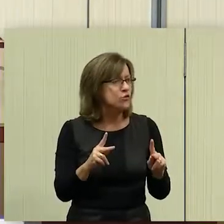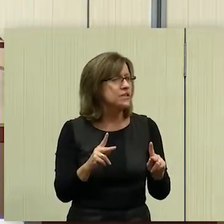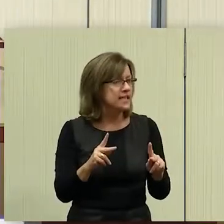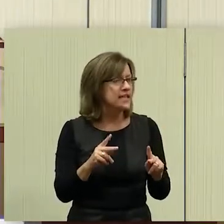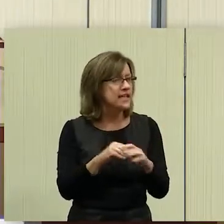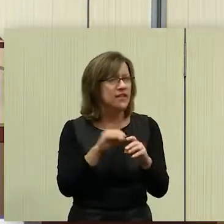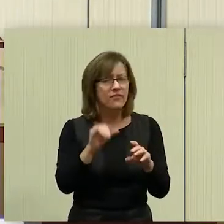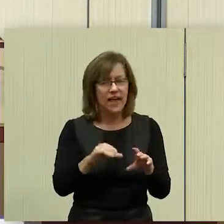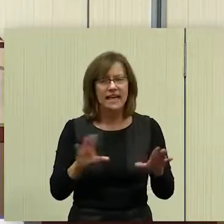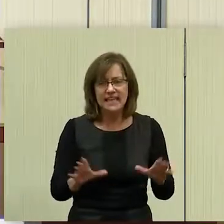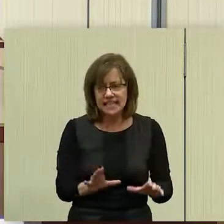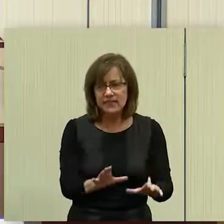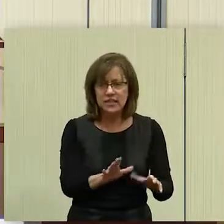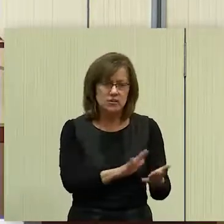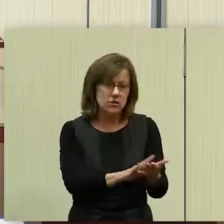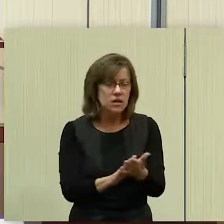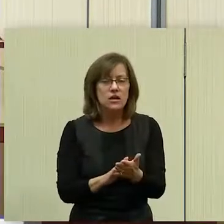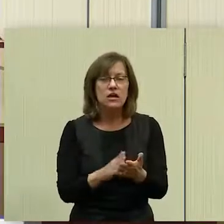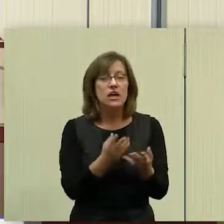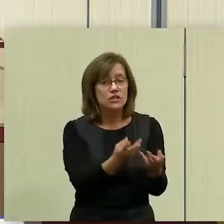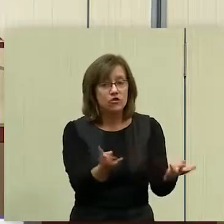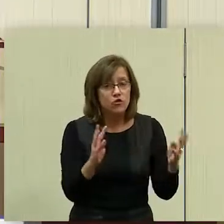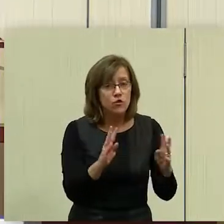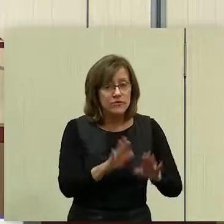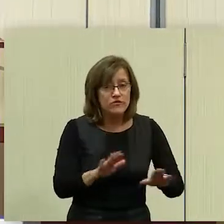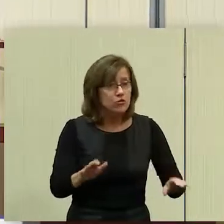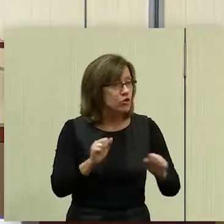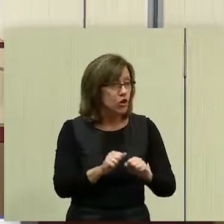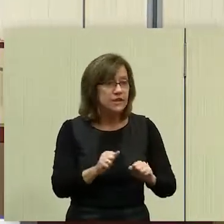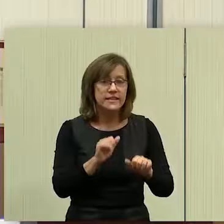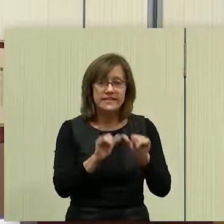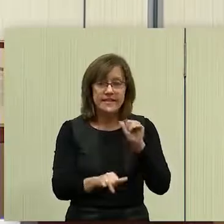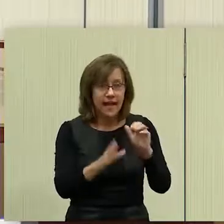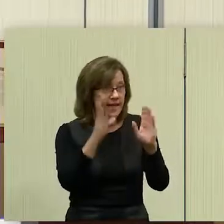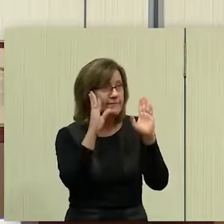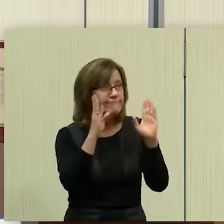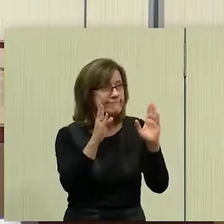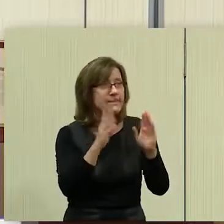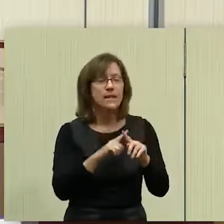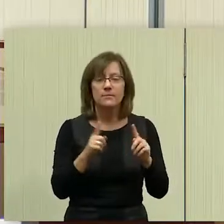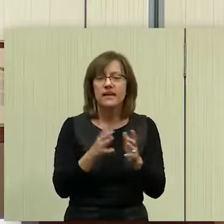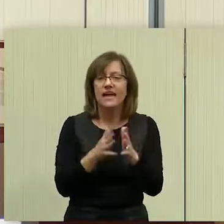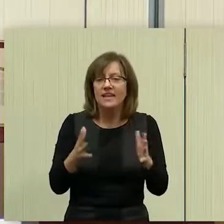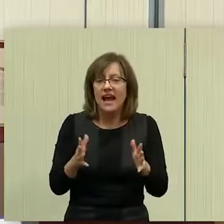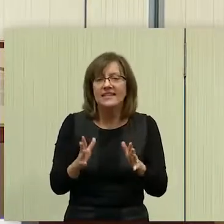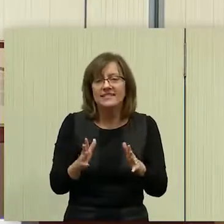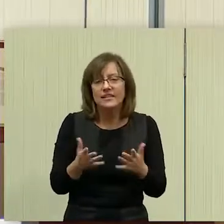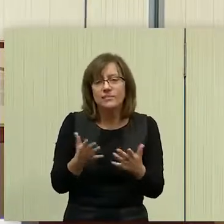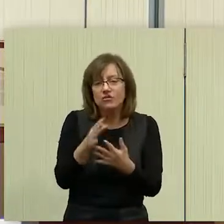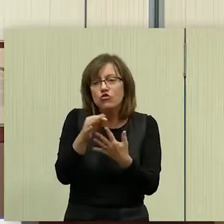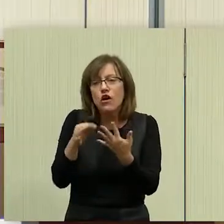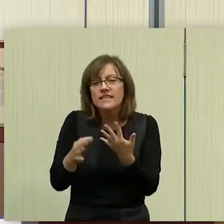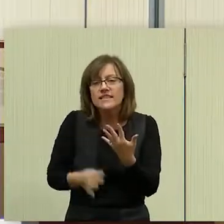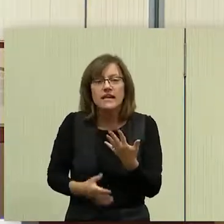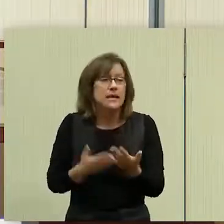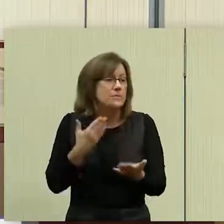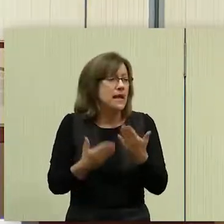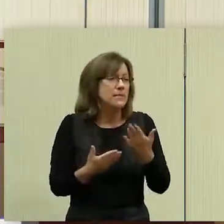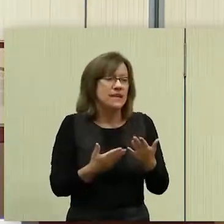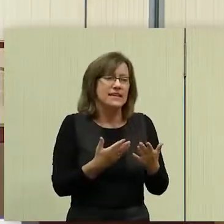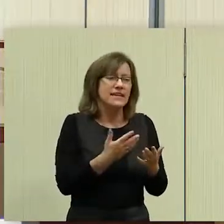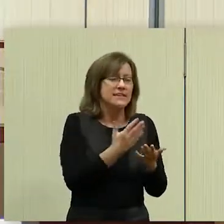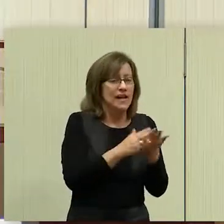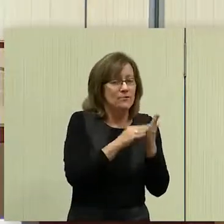activity. Now, there was a group of children who could stay engaged, but for lots of child choices, right? Now, you might not have students who could stay that engaged